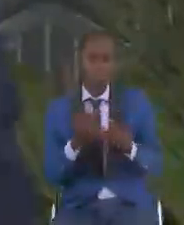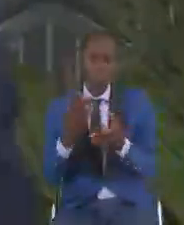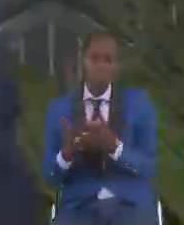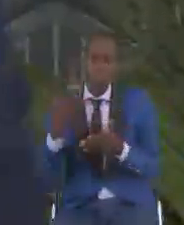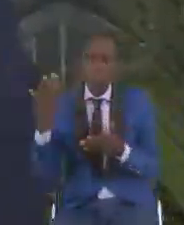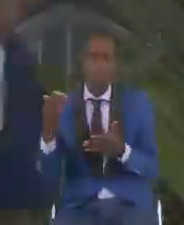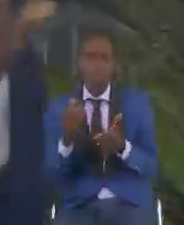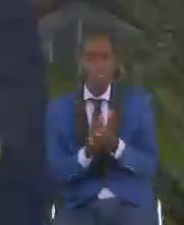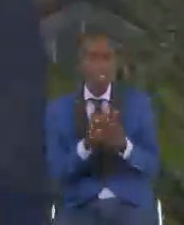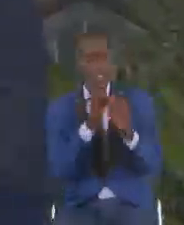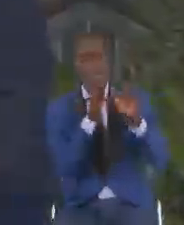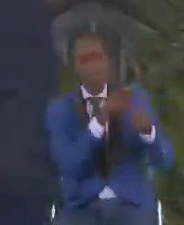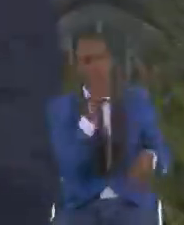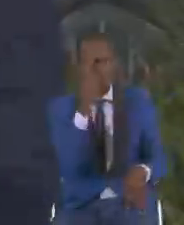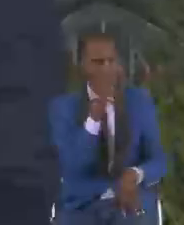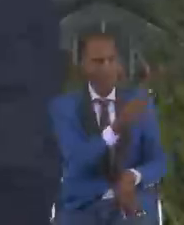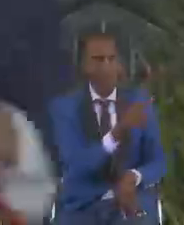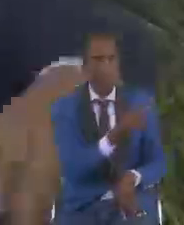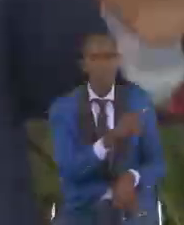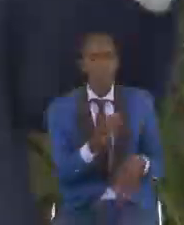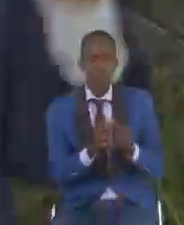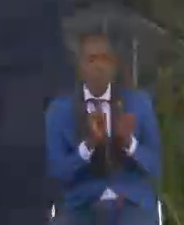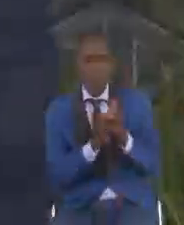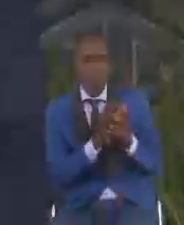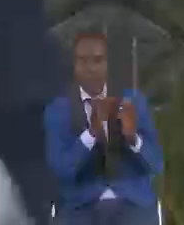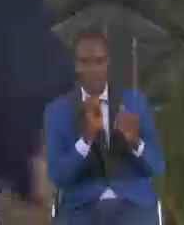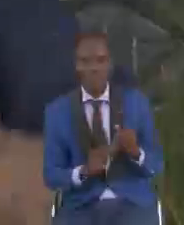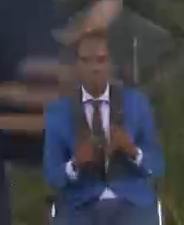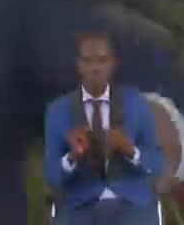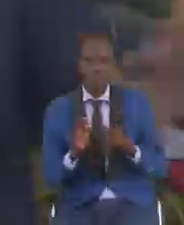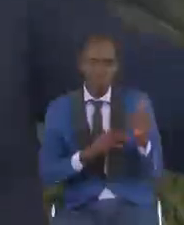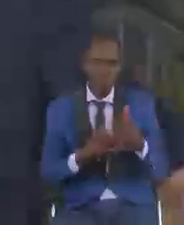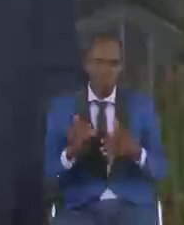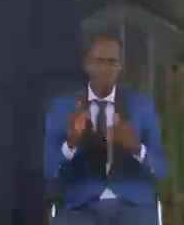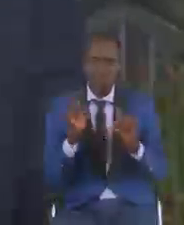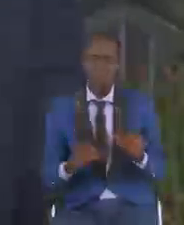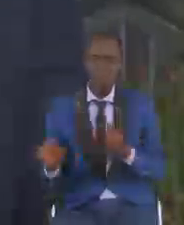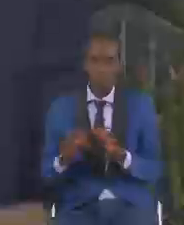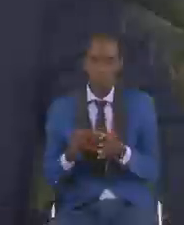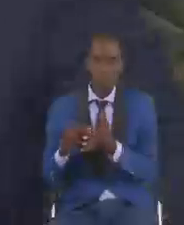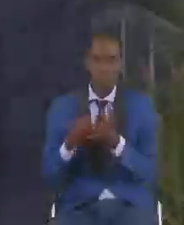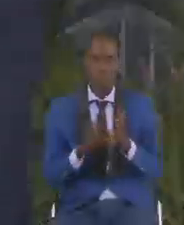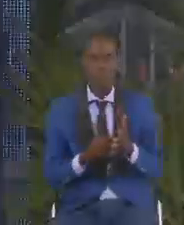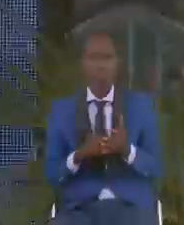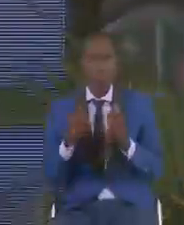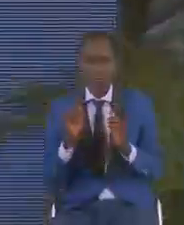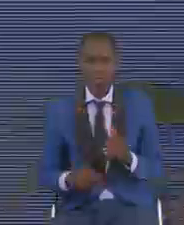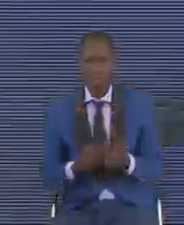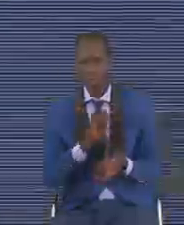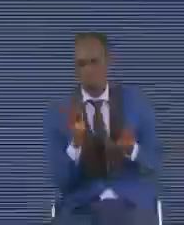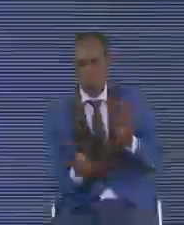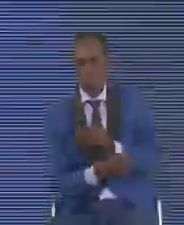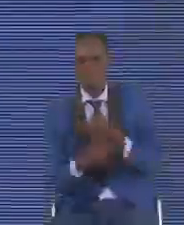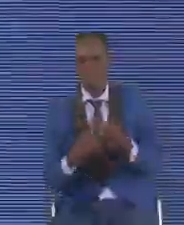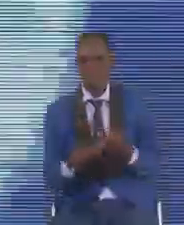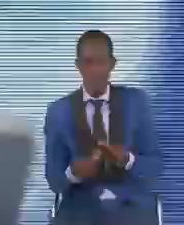you. With that, you can cultivate, you can weed, you can, you know, turn the soil, you can do the